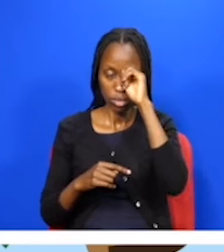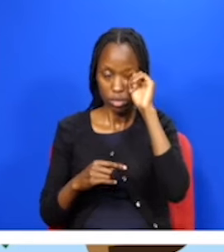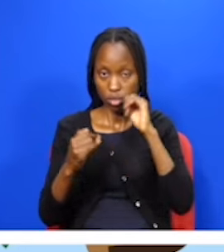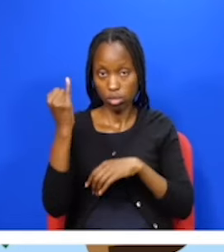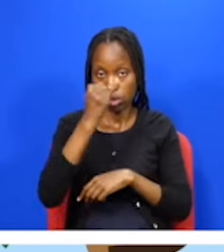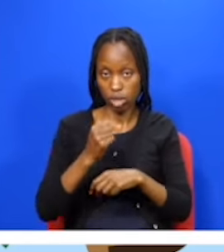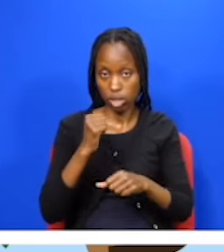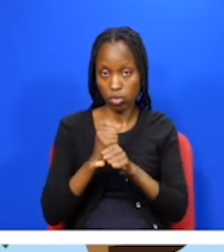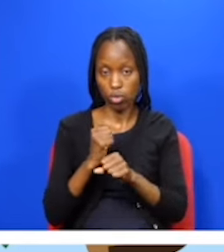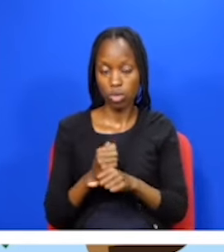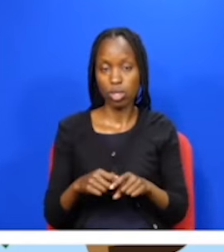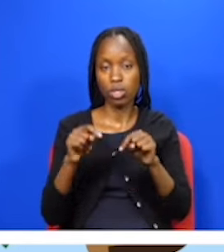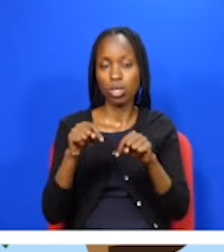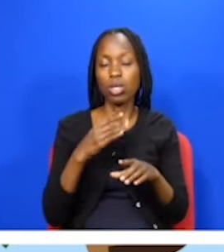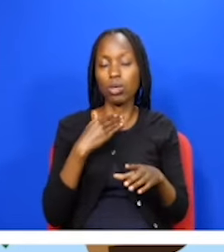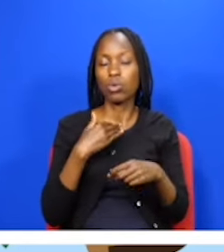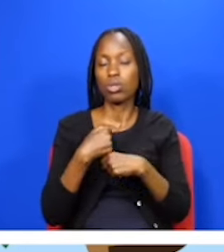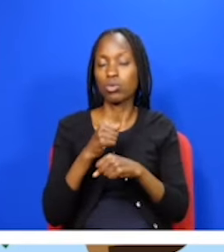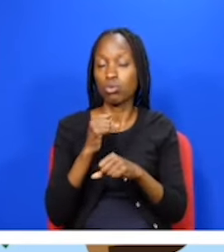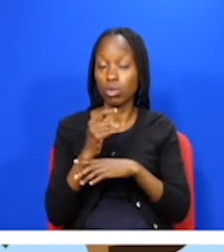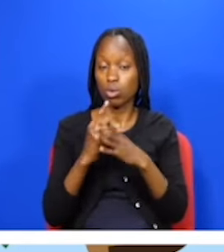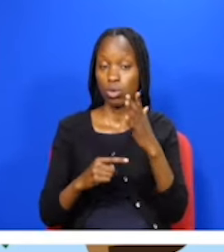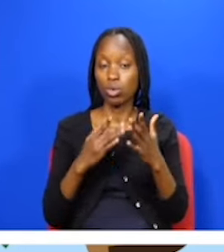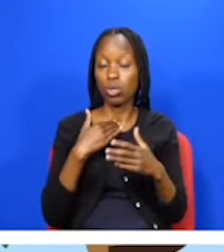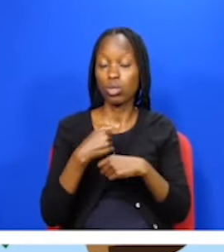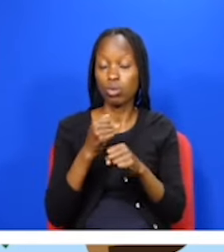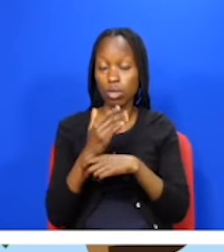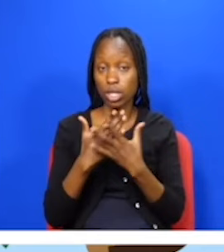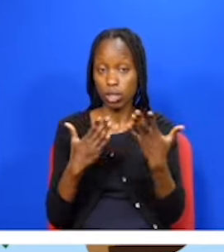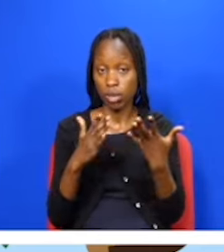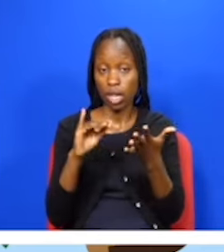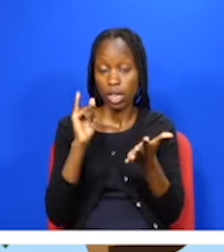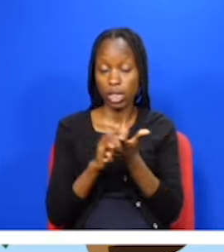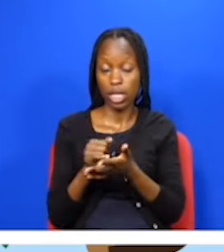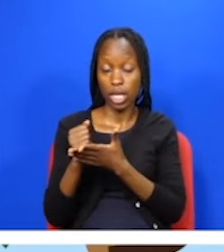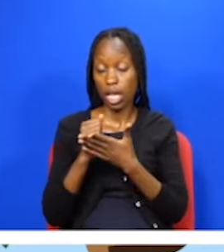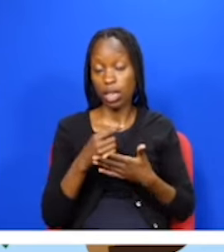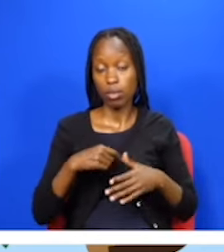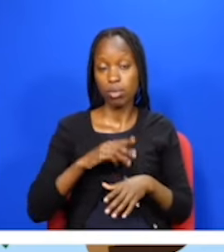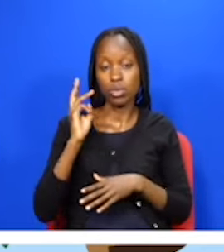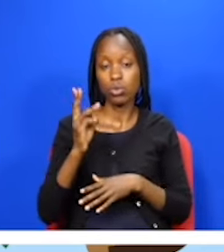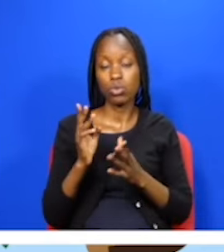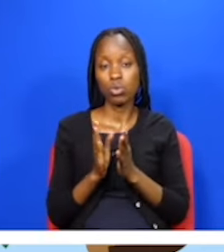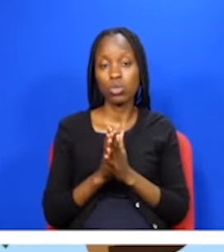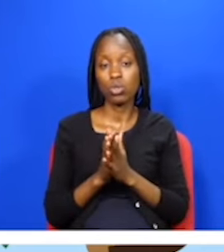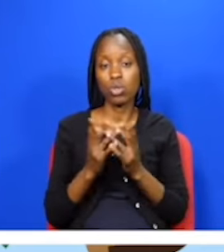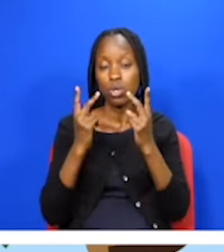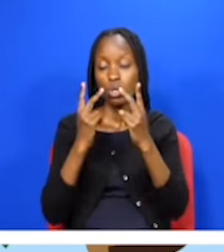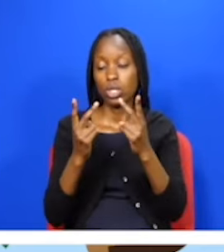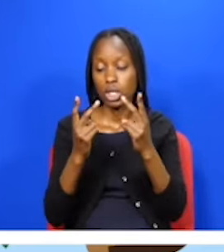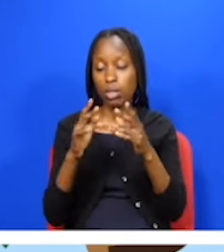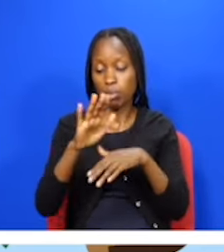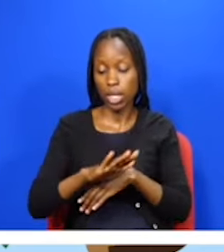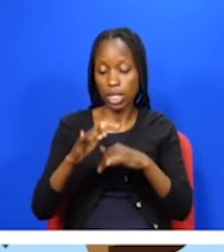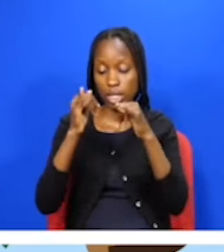today? We want to make something that is going to help us to see new territories